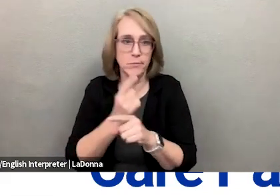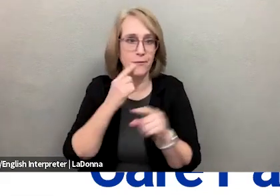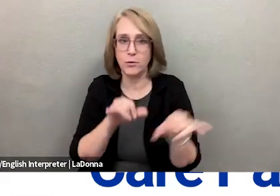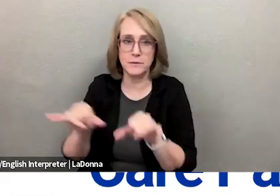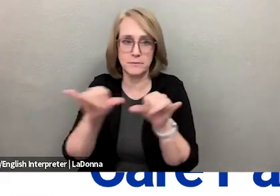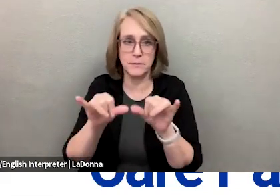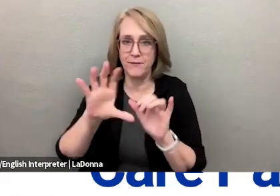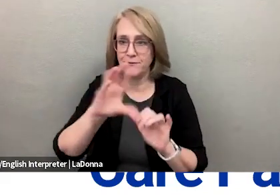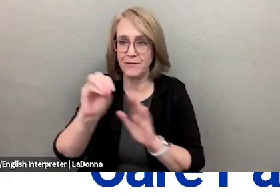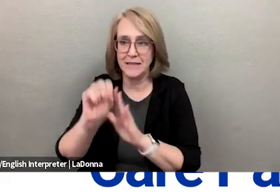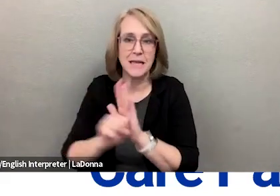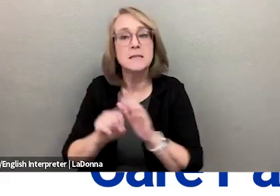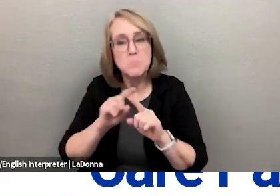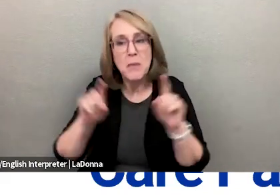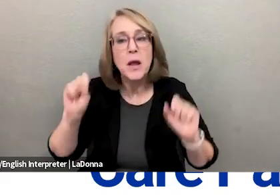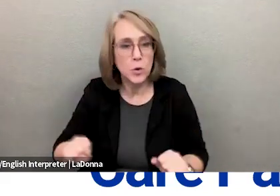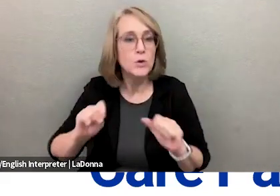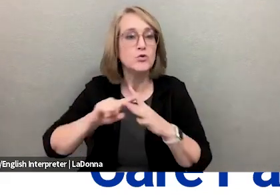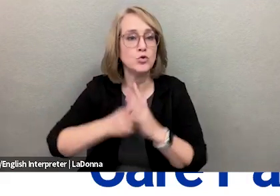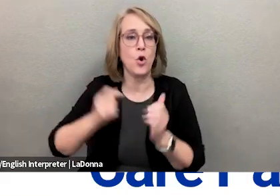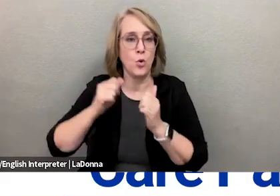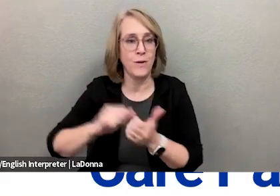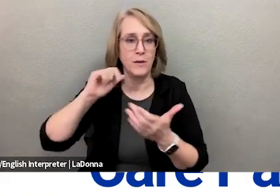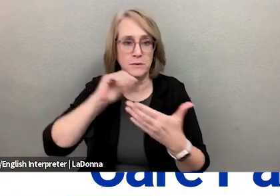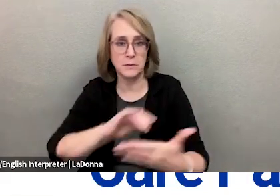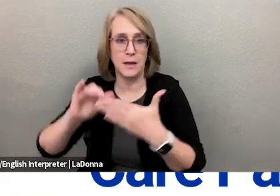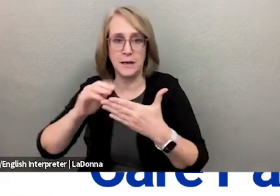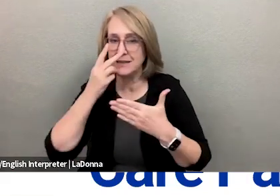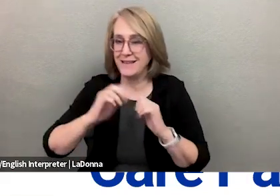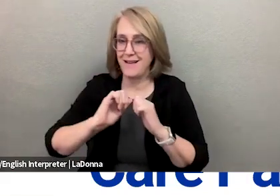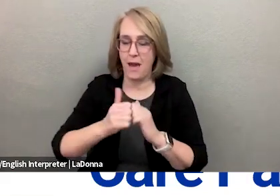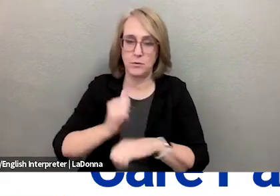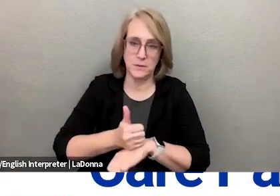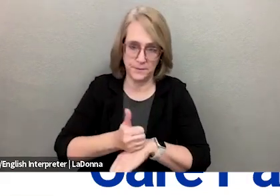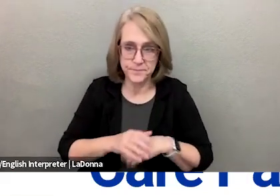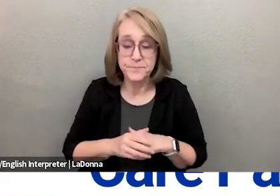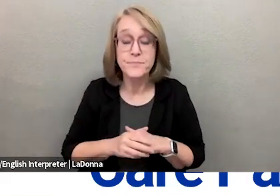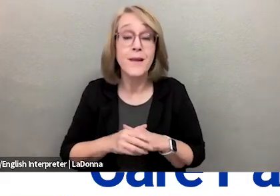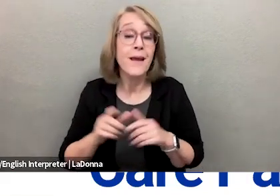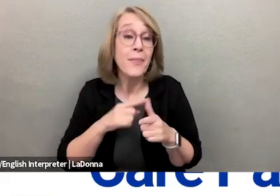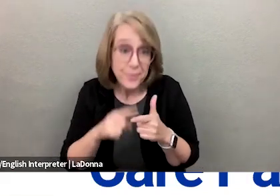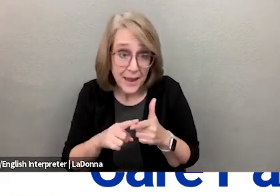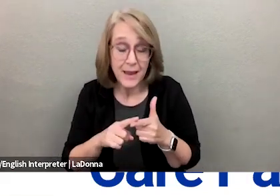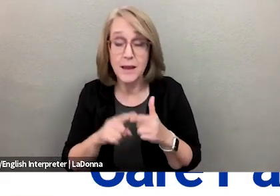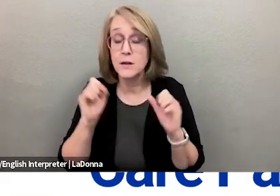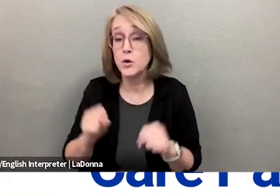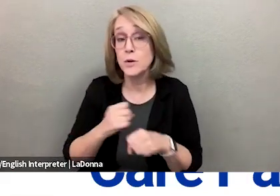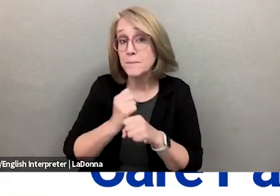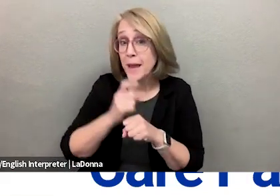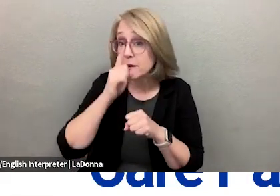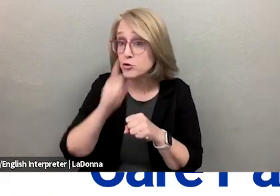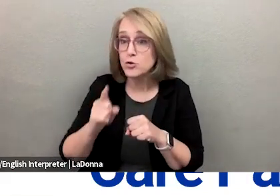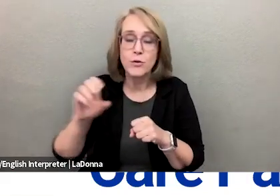single state, and the study would get us there. One of the pieces tied to a matching service registry is making sure that there are